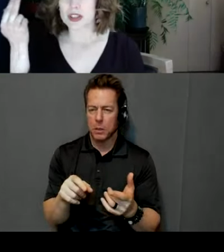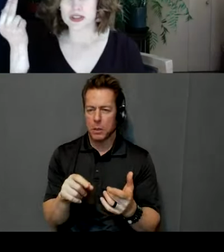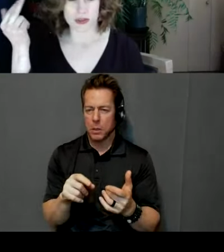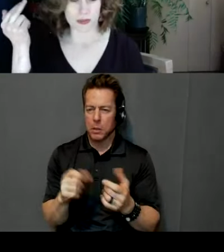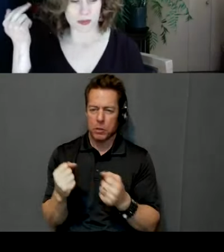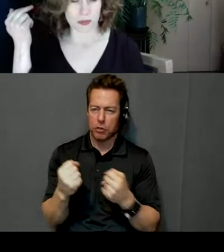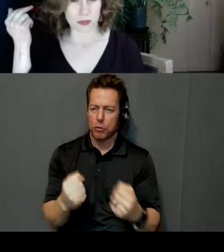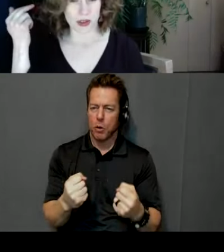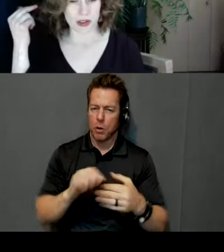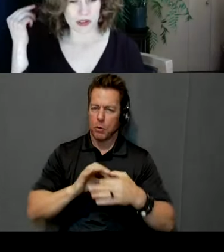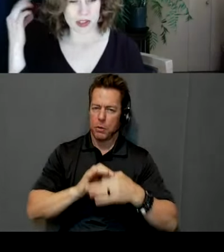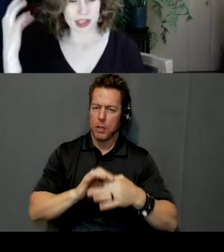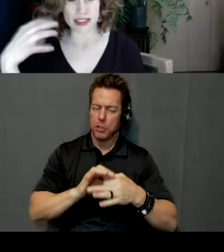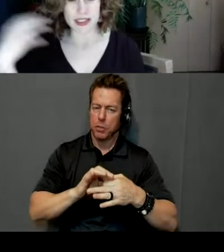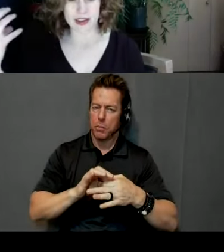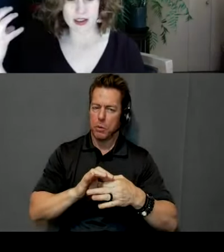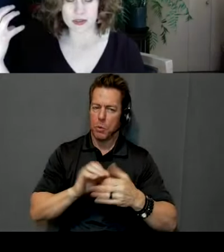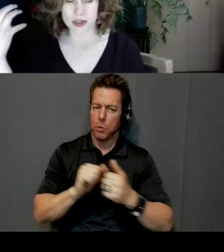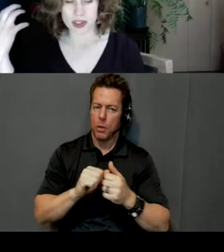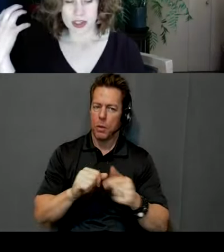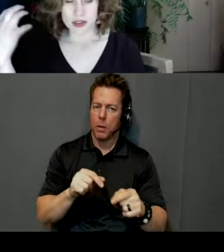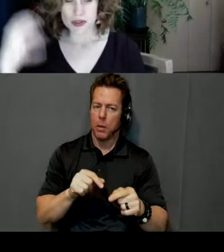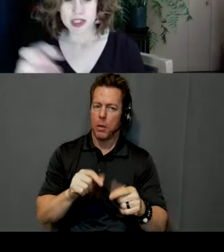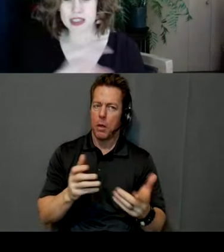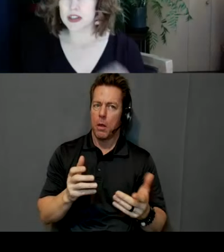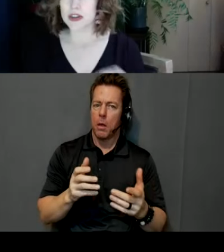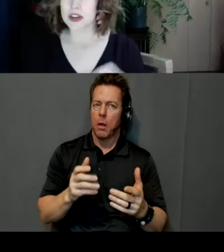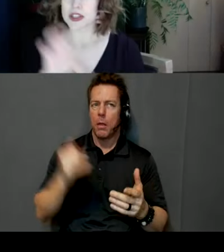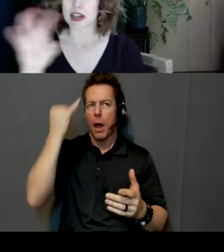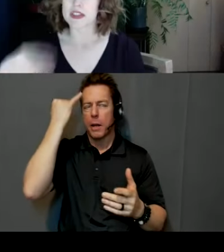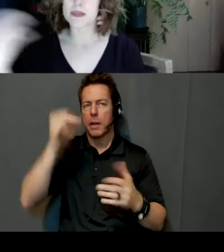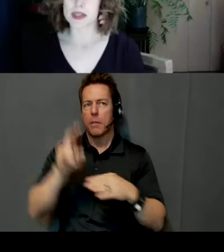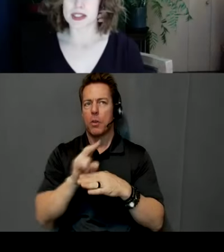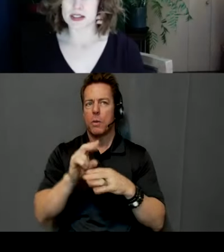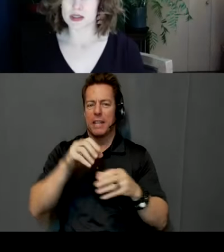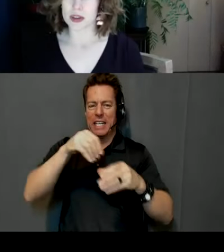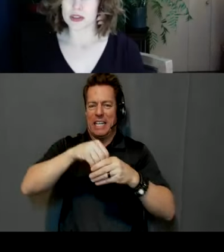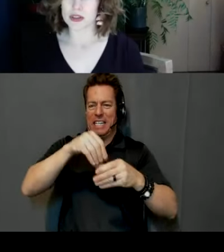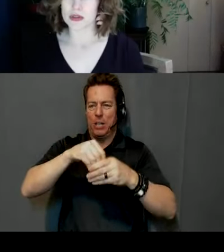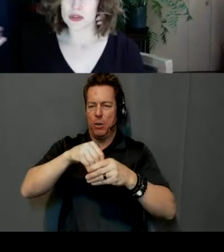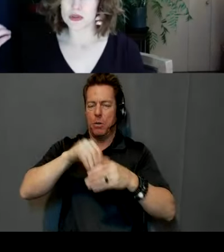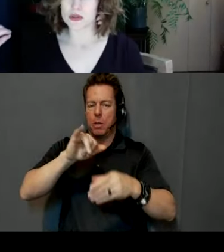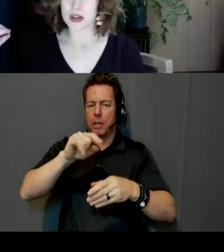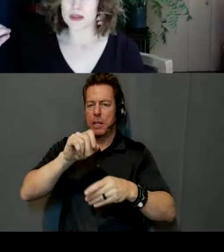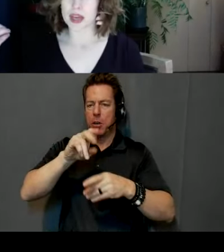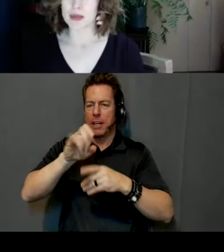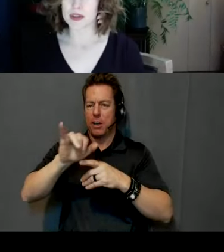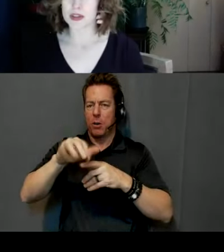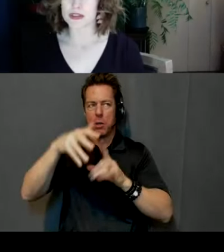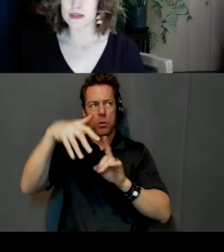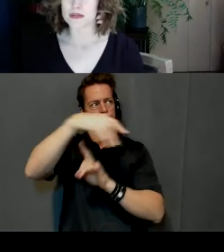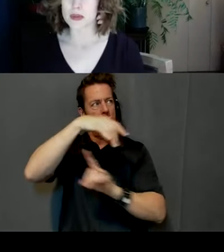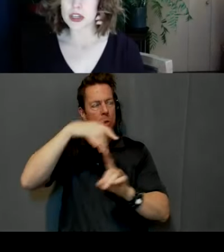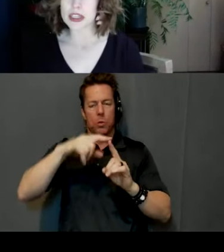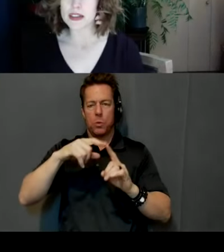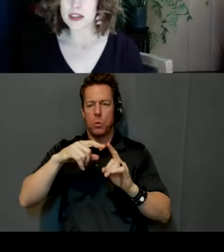strong relationship with the idea of using interiors and kind of the spaces that surround you to